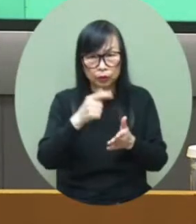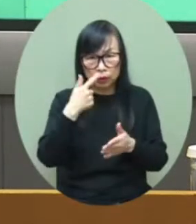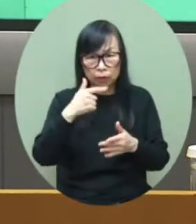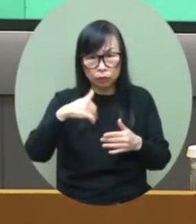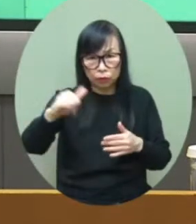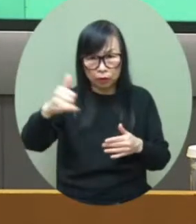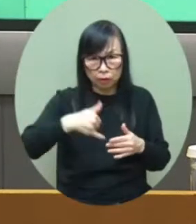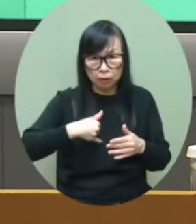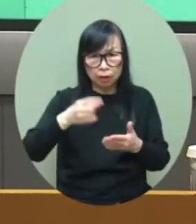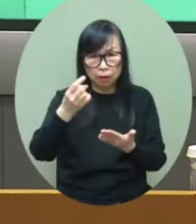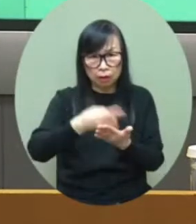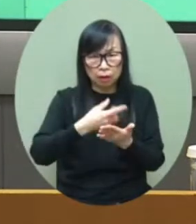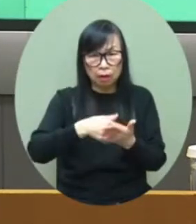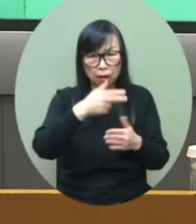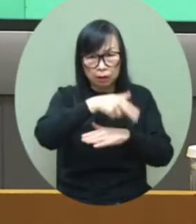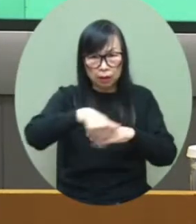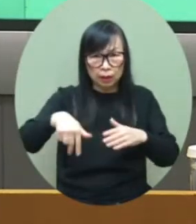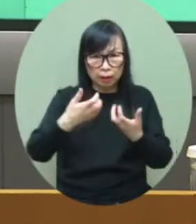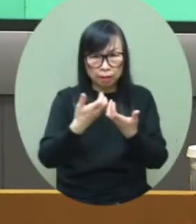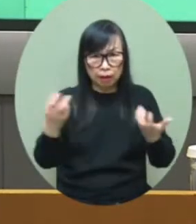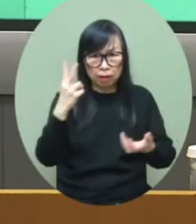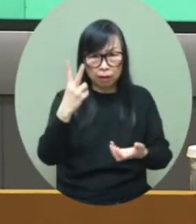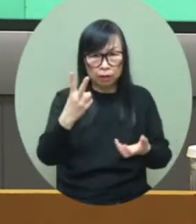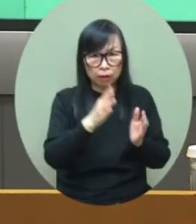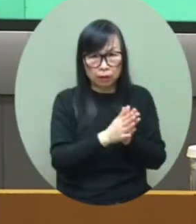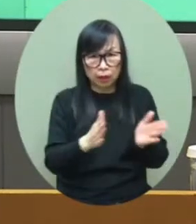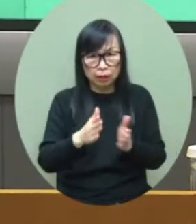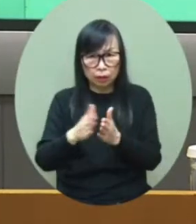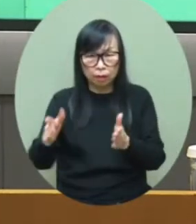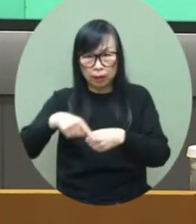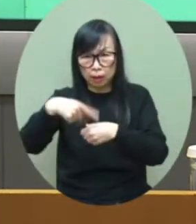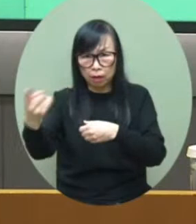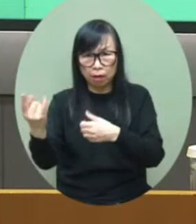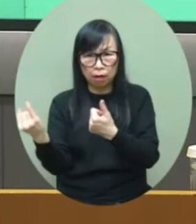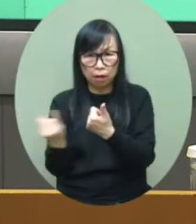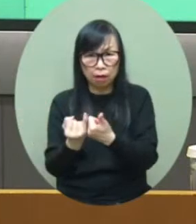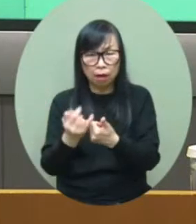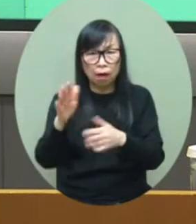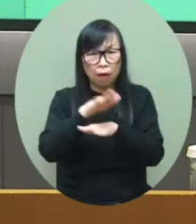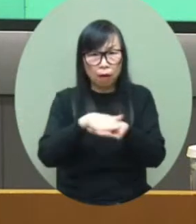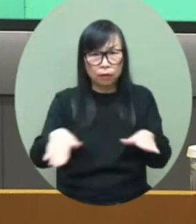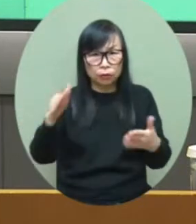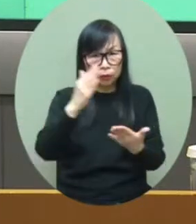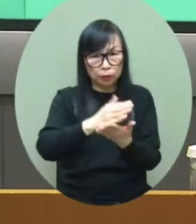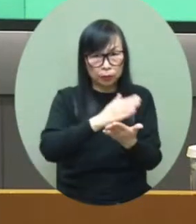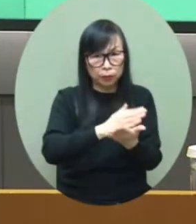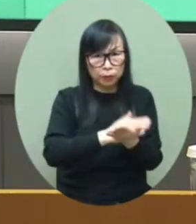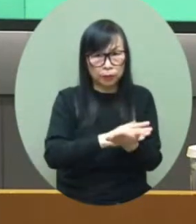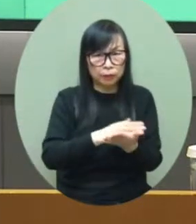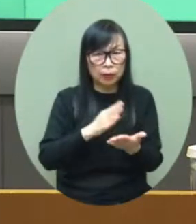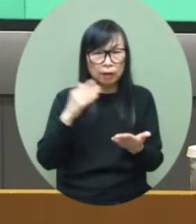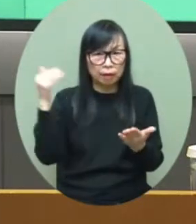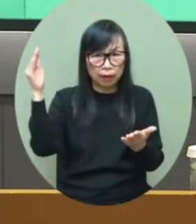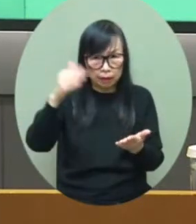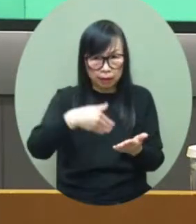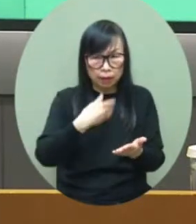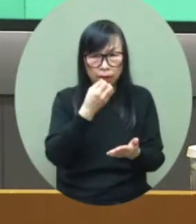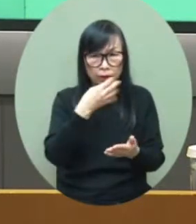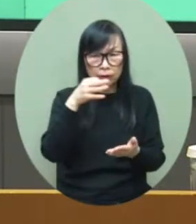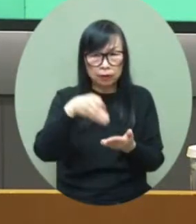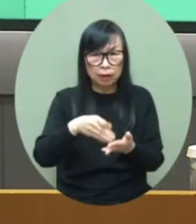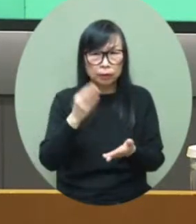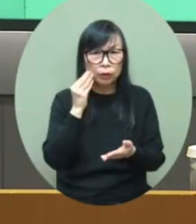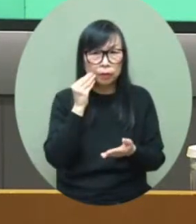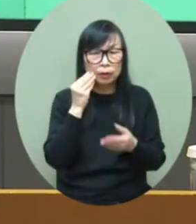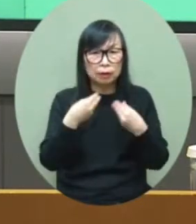cross-boundary students. In response to the measures just announced, we plan to allow cross-boundary students to come back